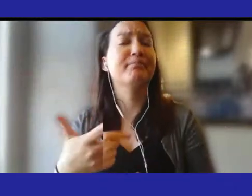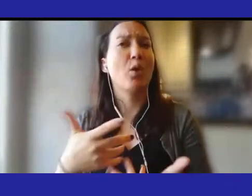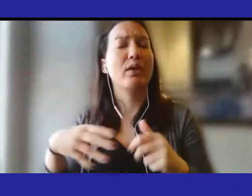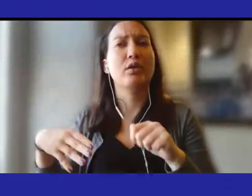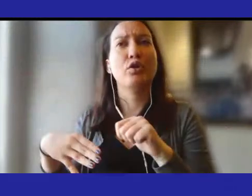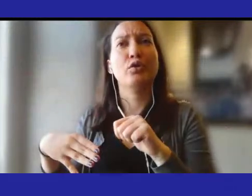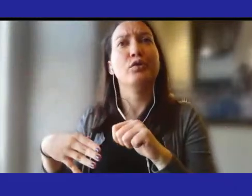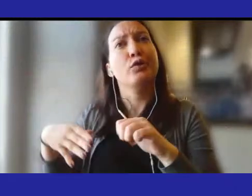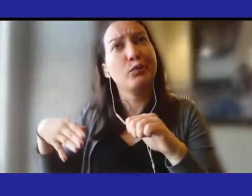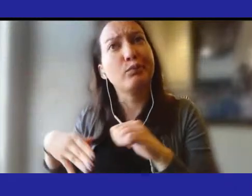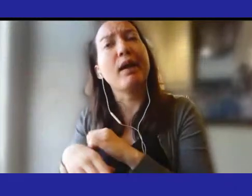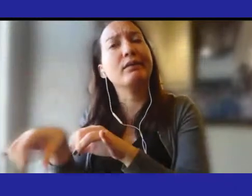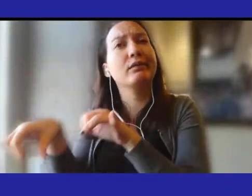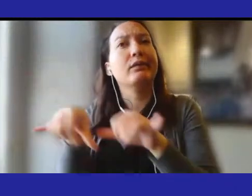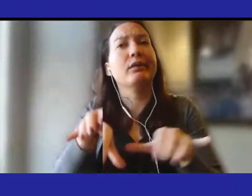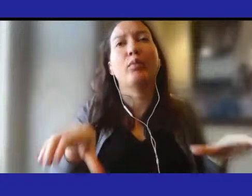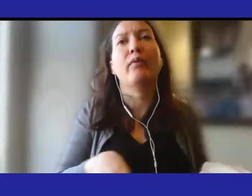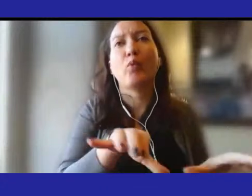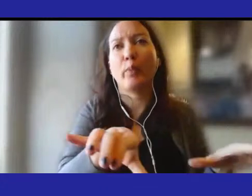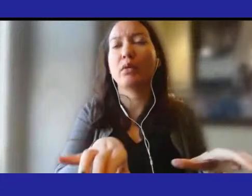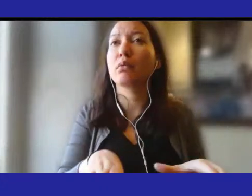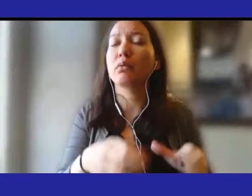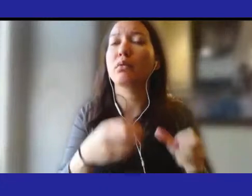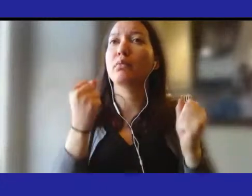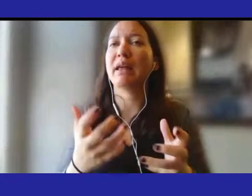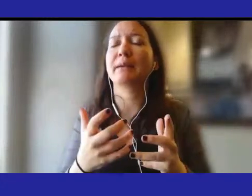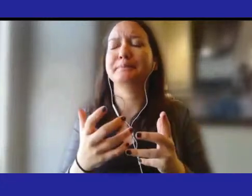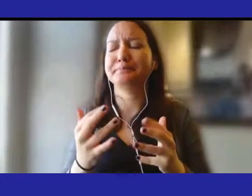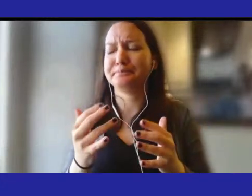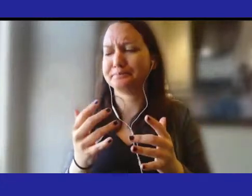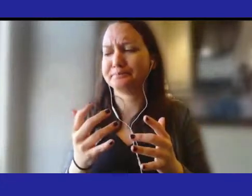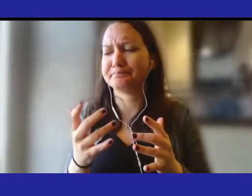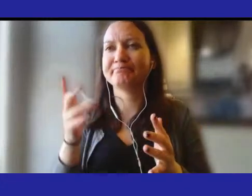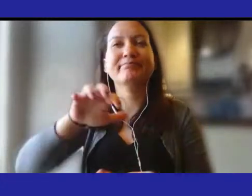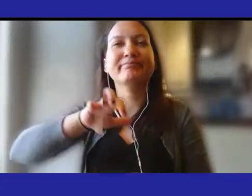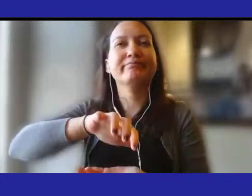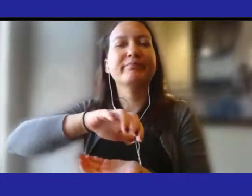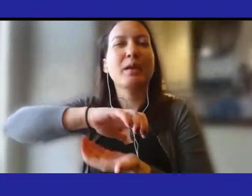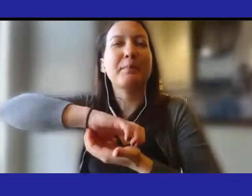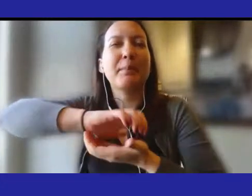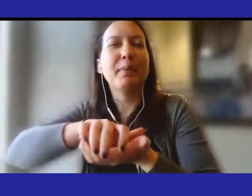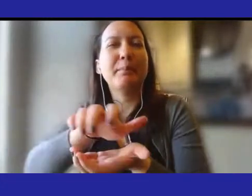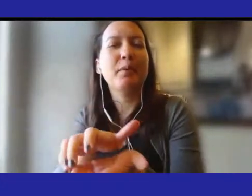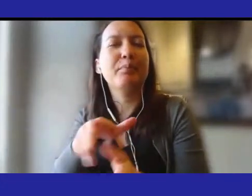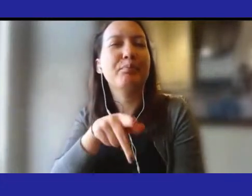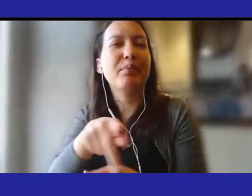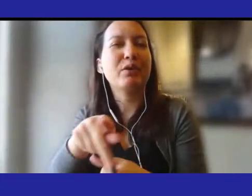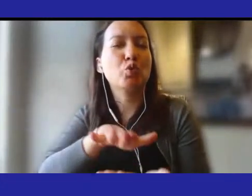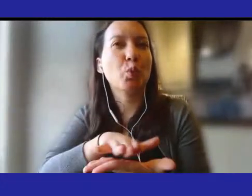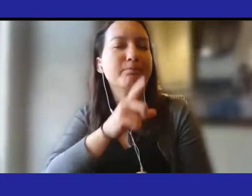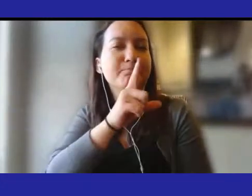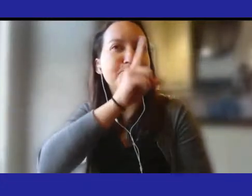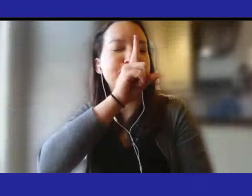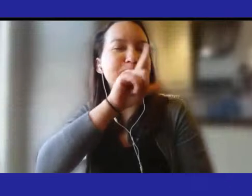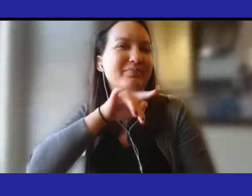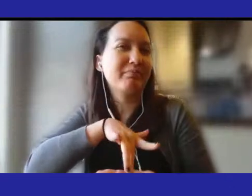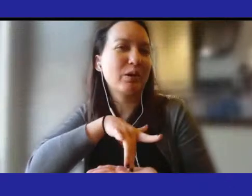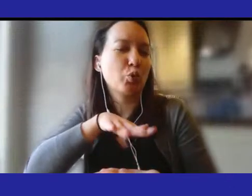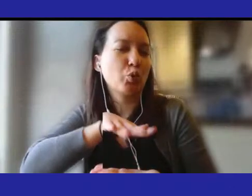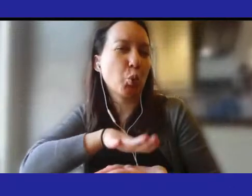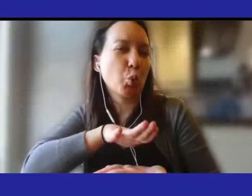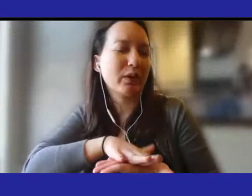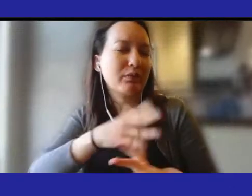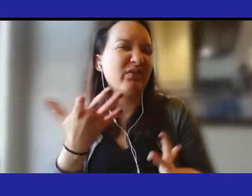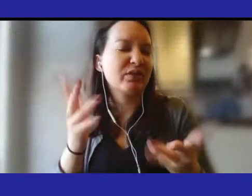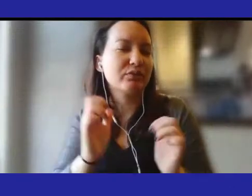perform. There are a lot of inter-health professional schools that do not include medical schools, unfortunately, that have already started